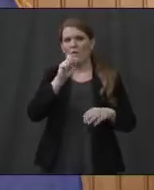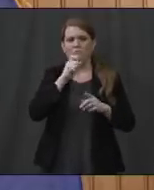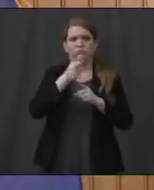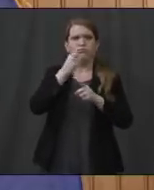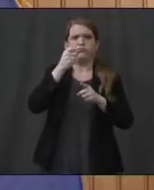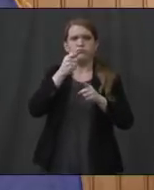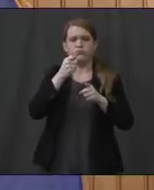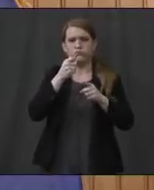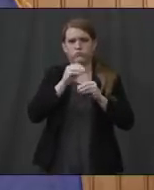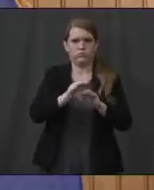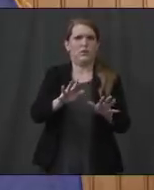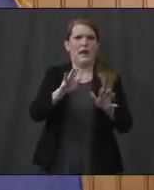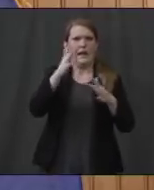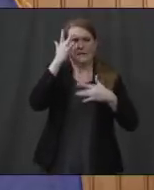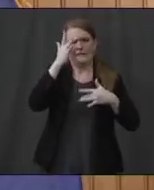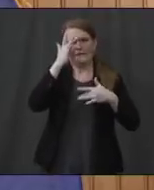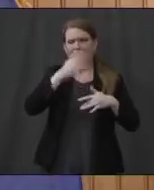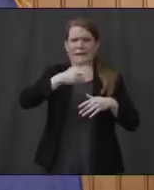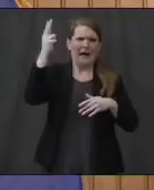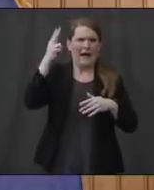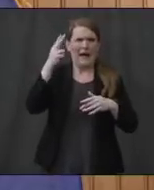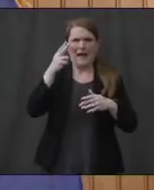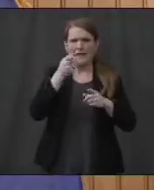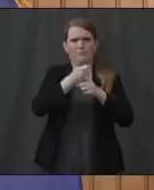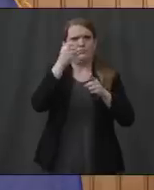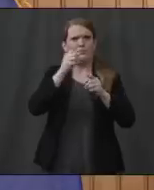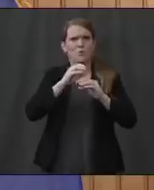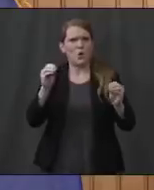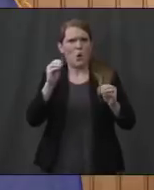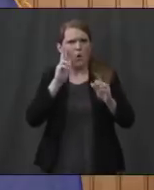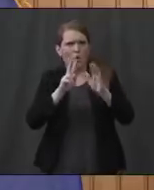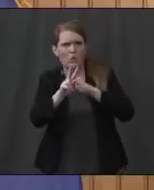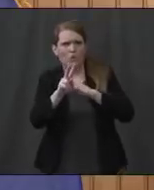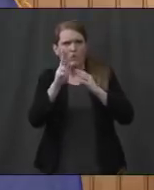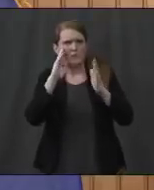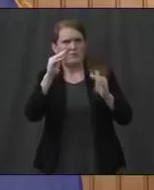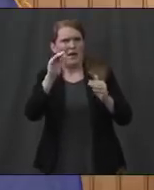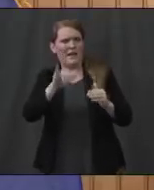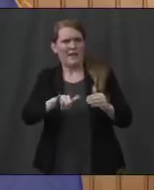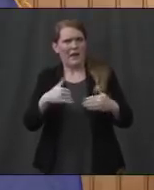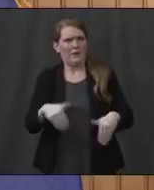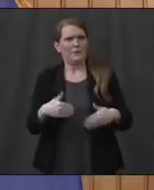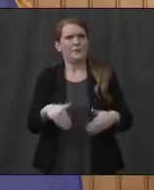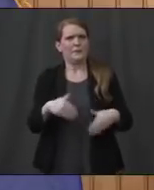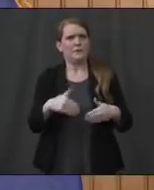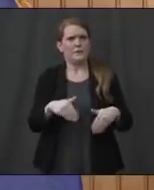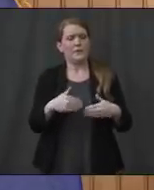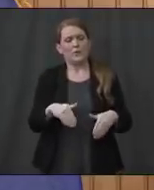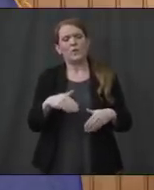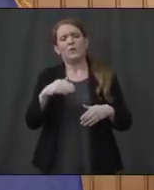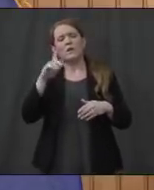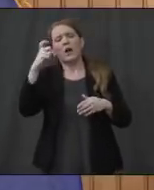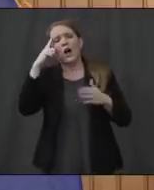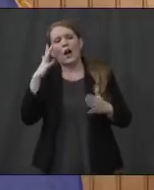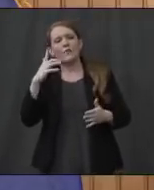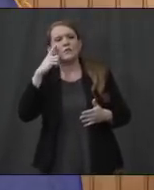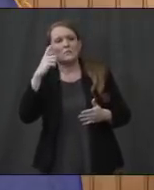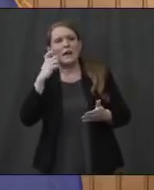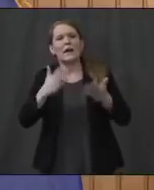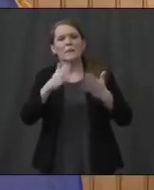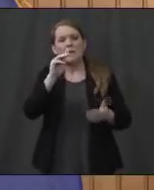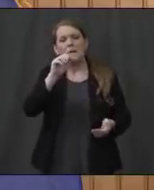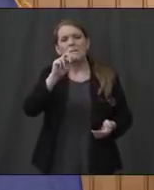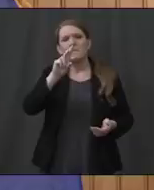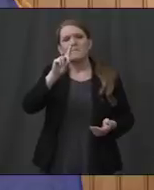there, high infection rate. The governor speculating probably Mardi Gras had a lot to do with the transmission